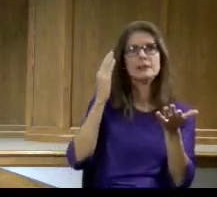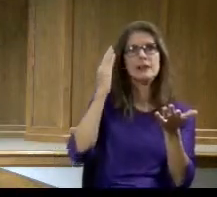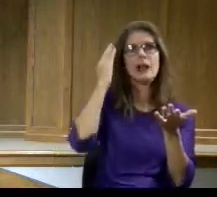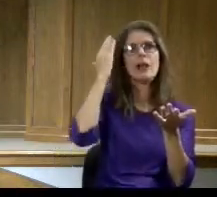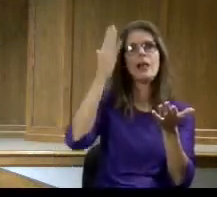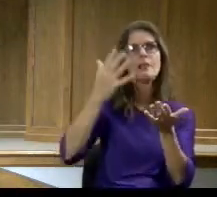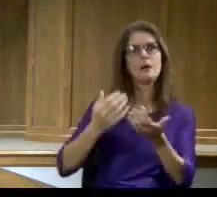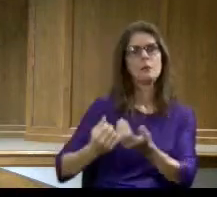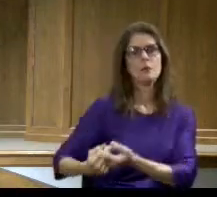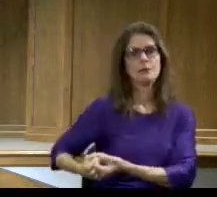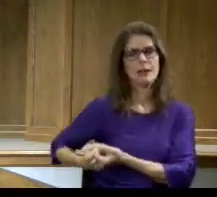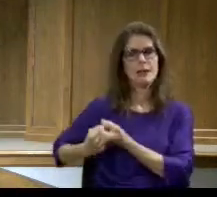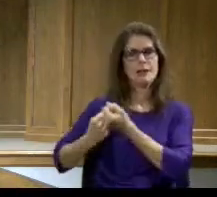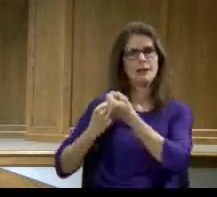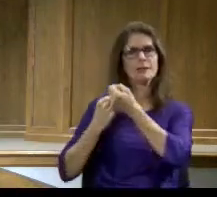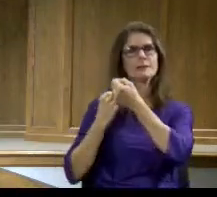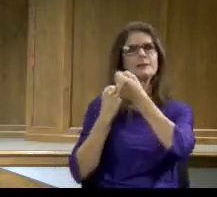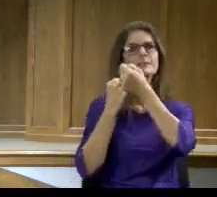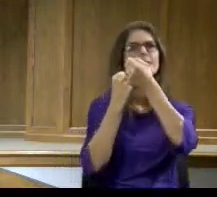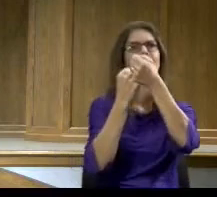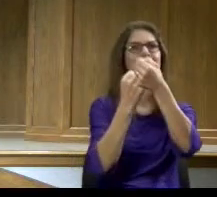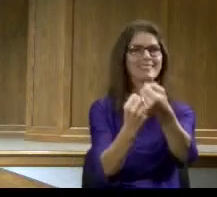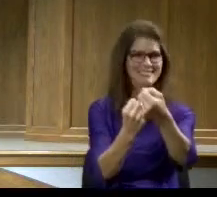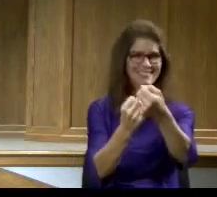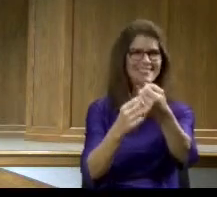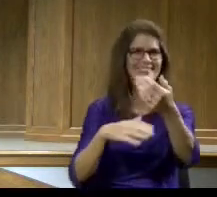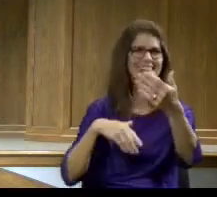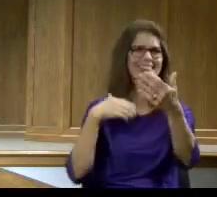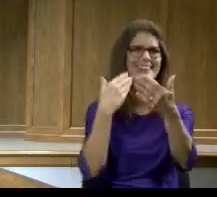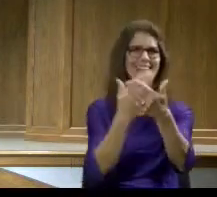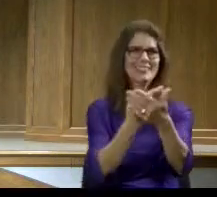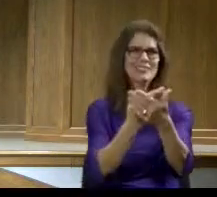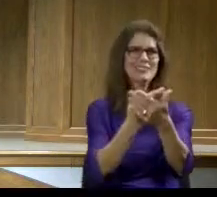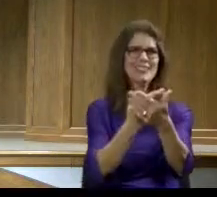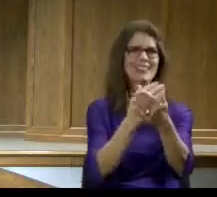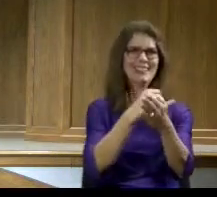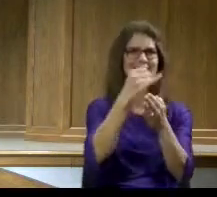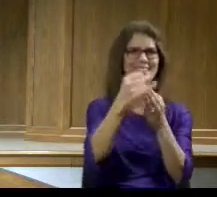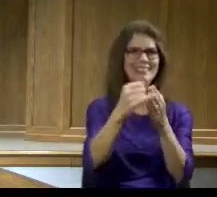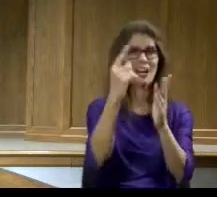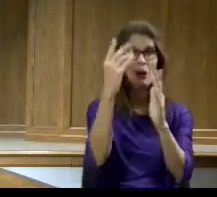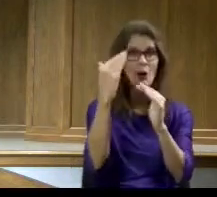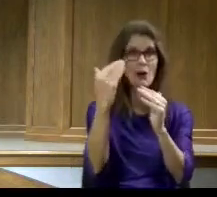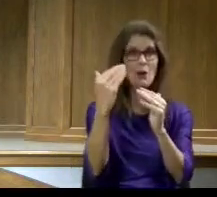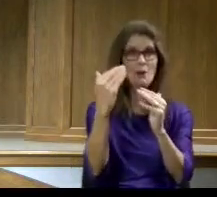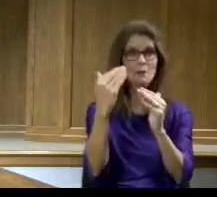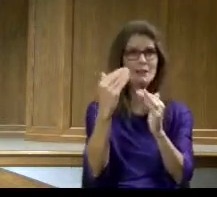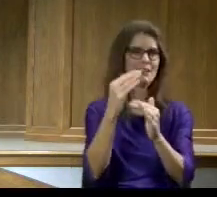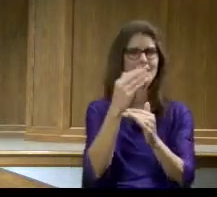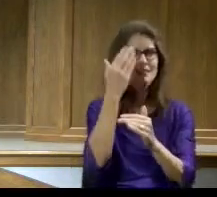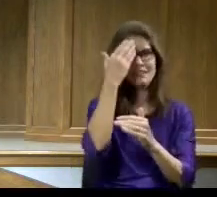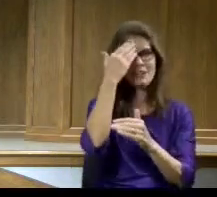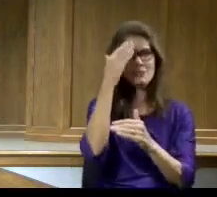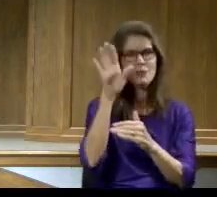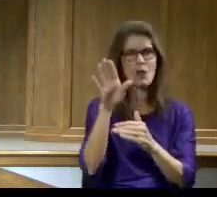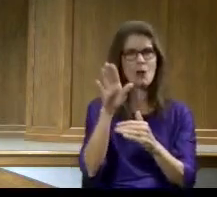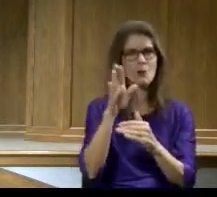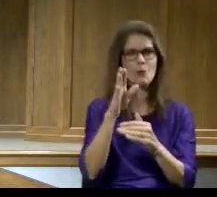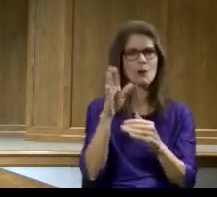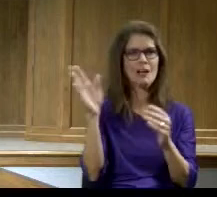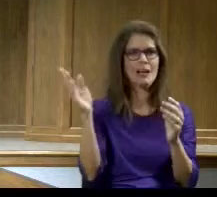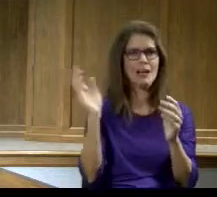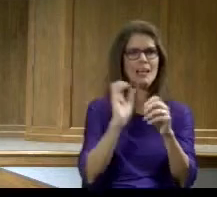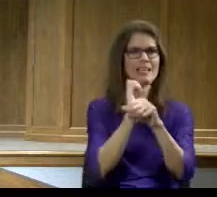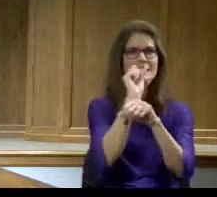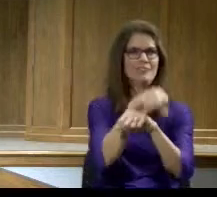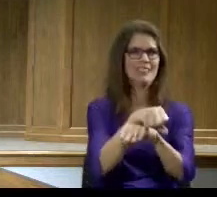to the end. Our hope knows no defeat. None at all. None